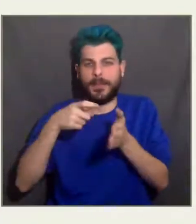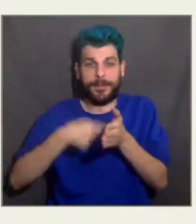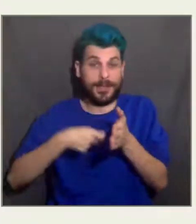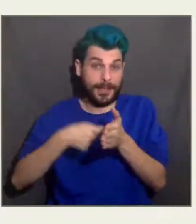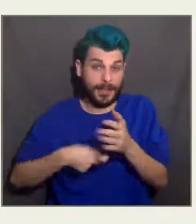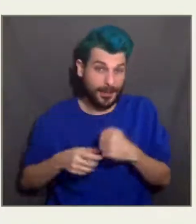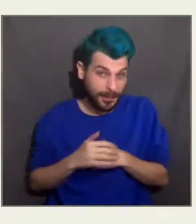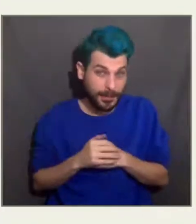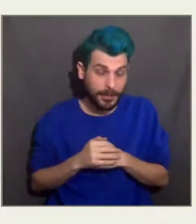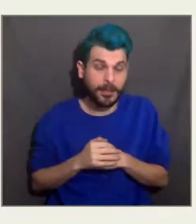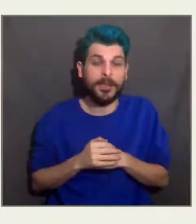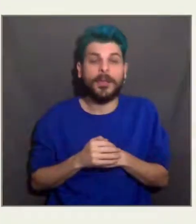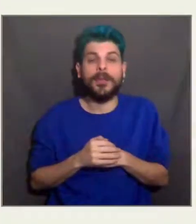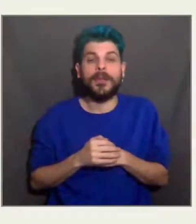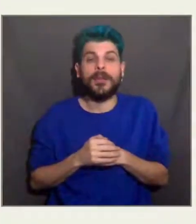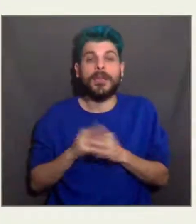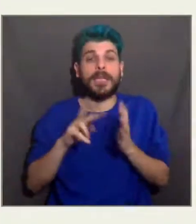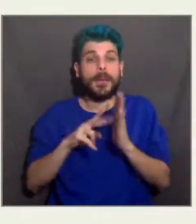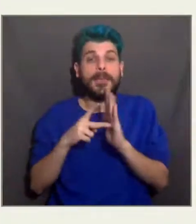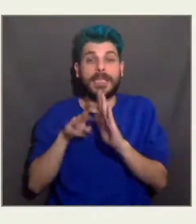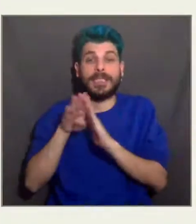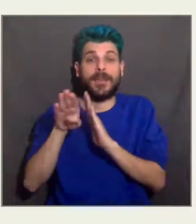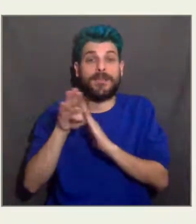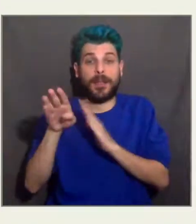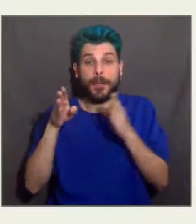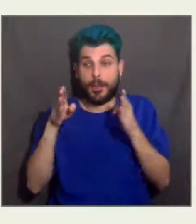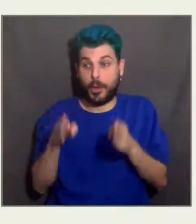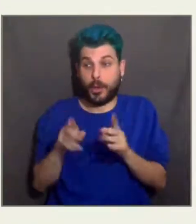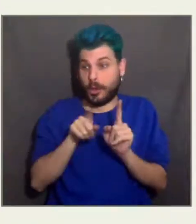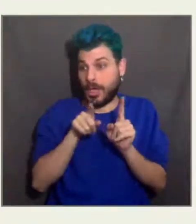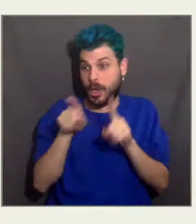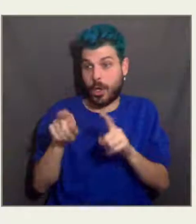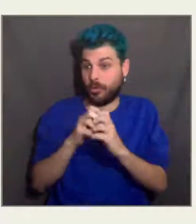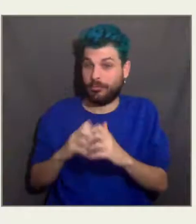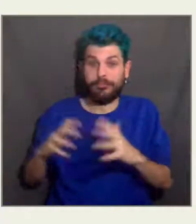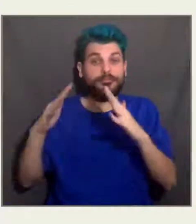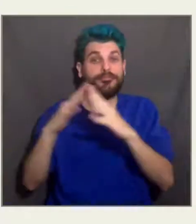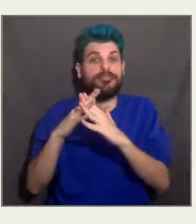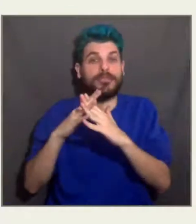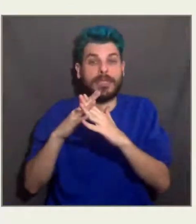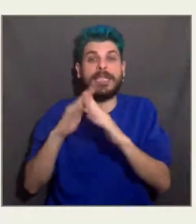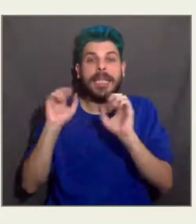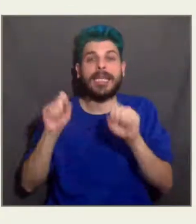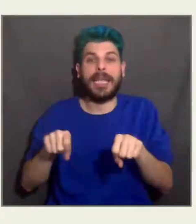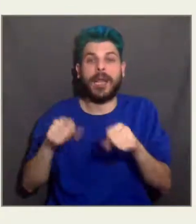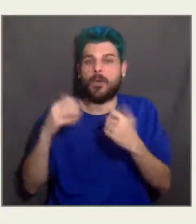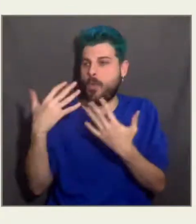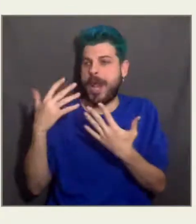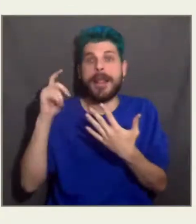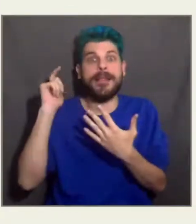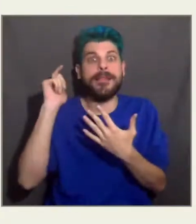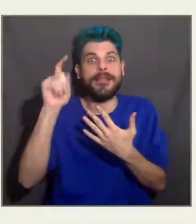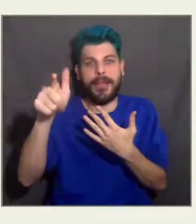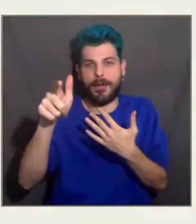put them off so a developer can pay them later. Right now, we have a lot of fees that